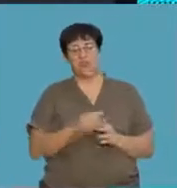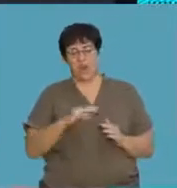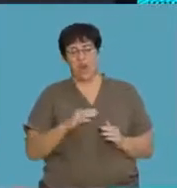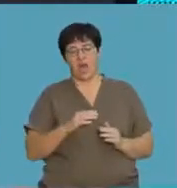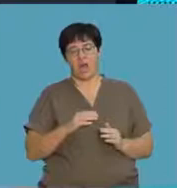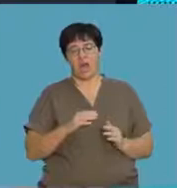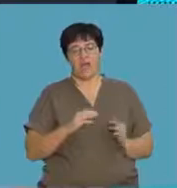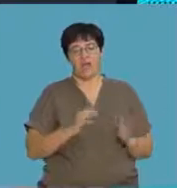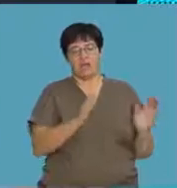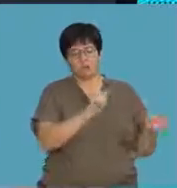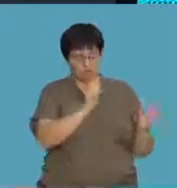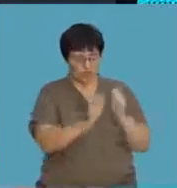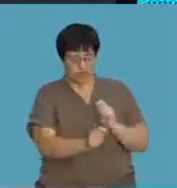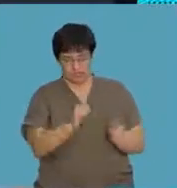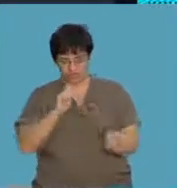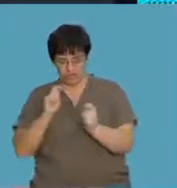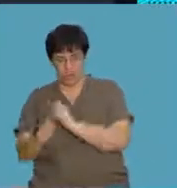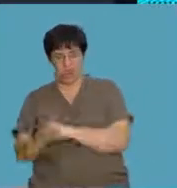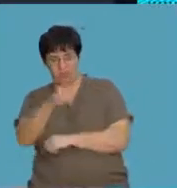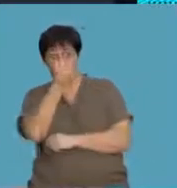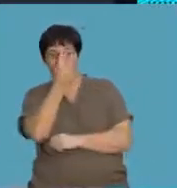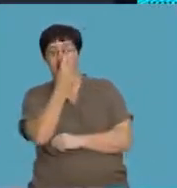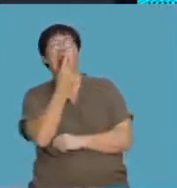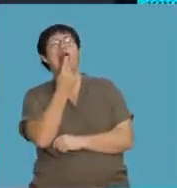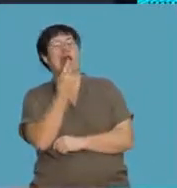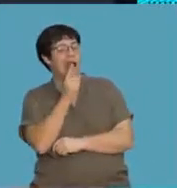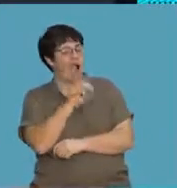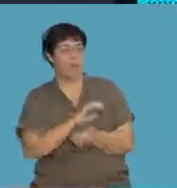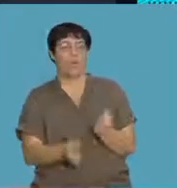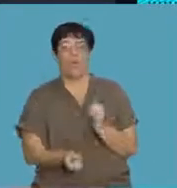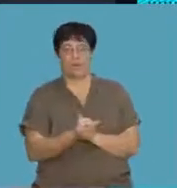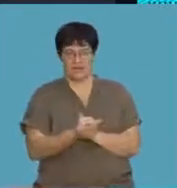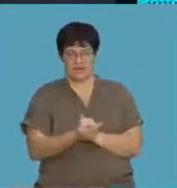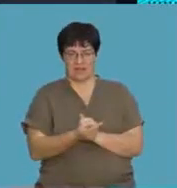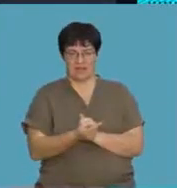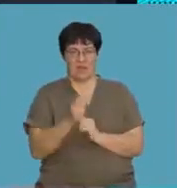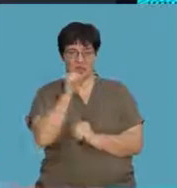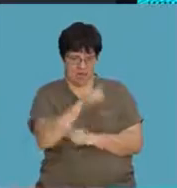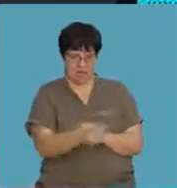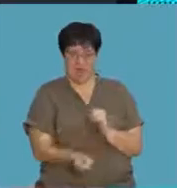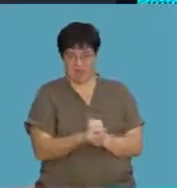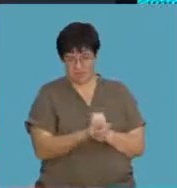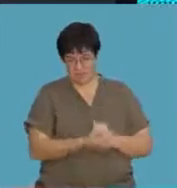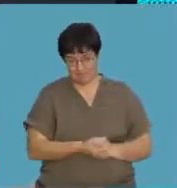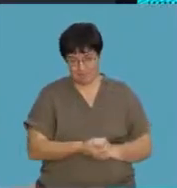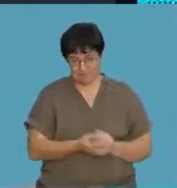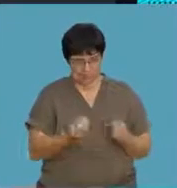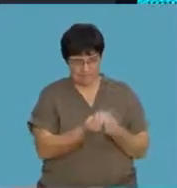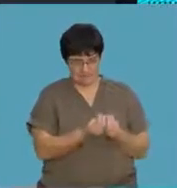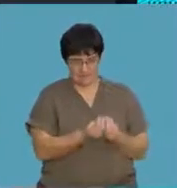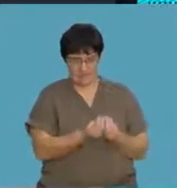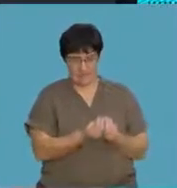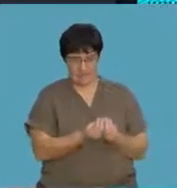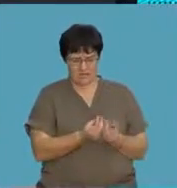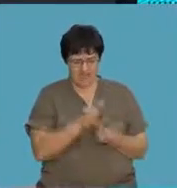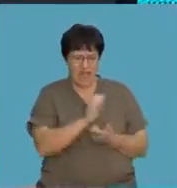as the phase change and us understanding what exactly happens when there's a change, in a state of matter,